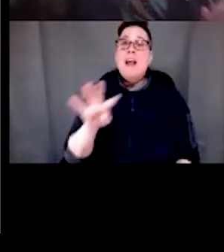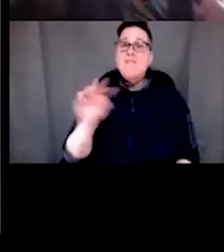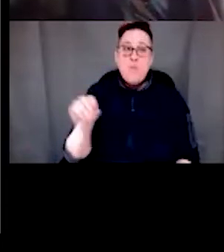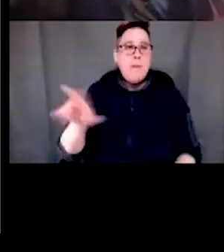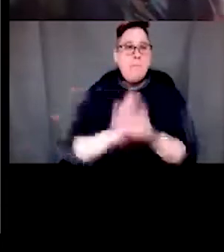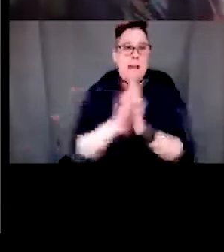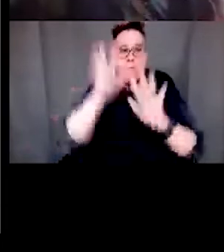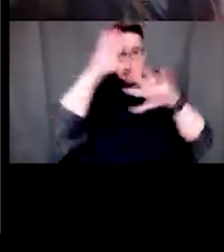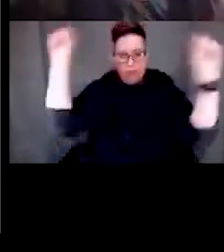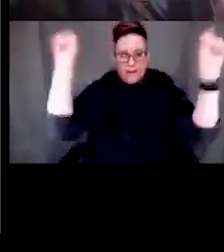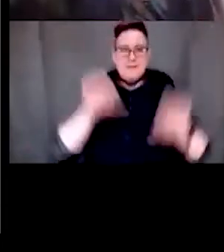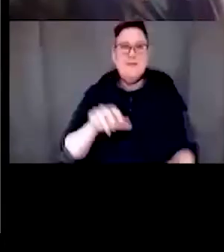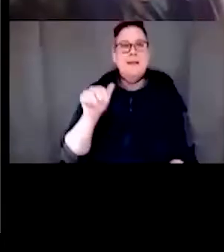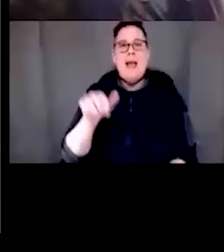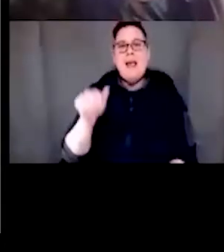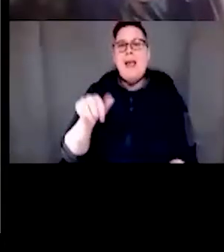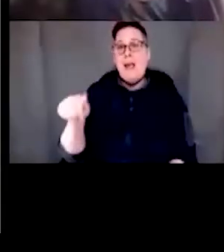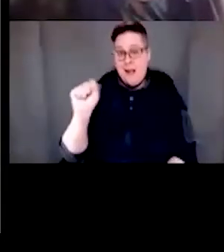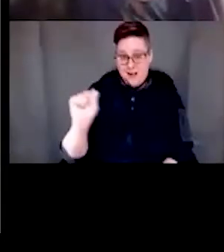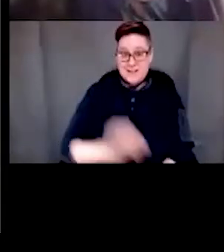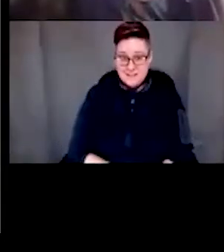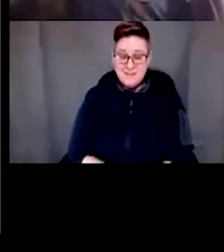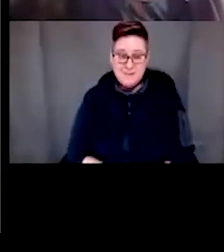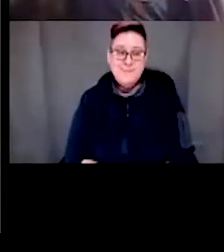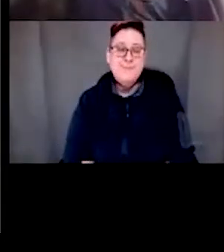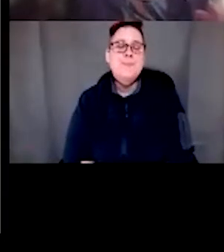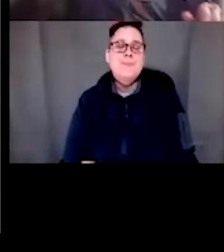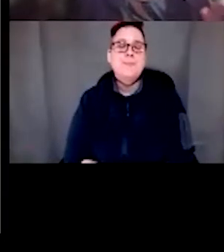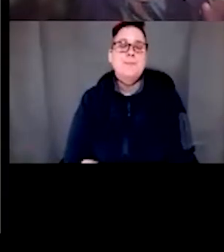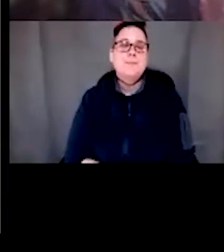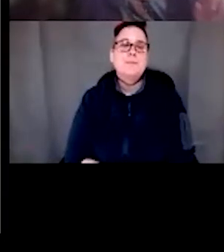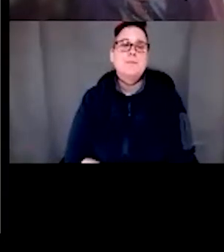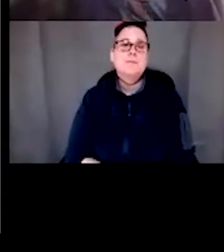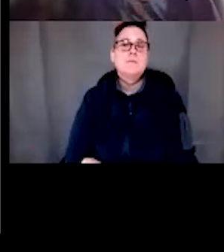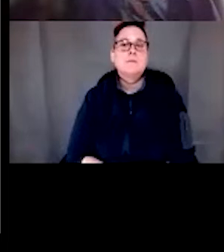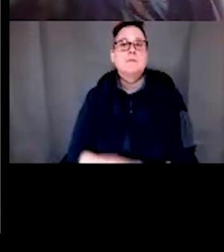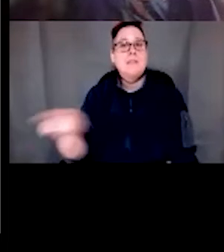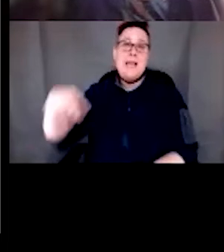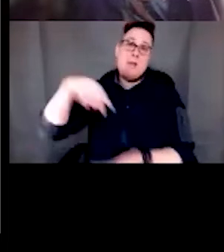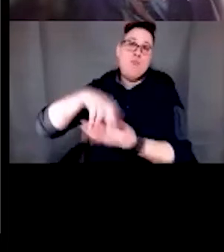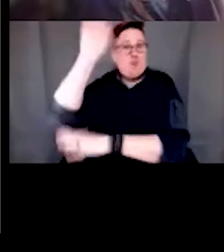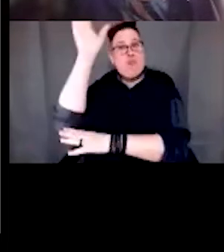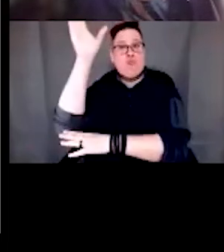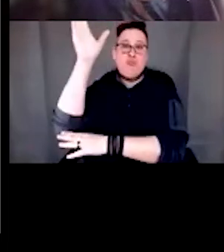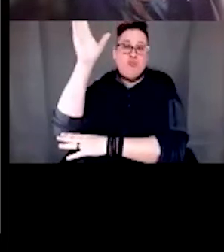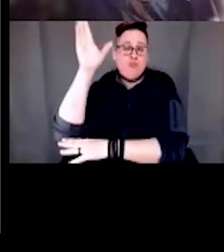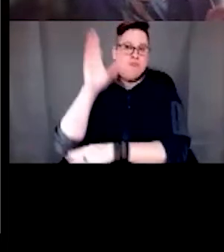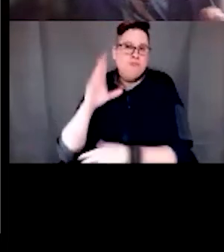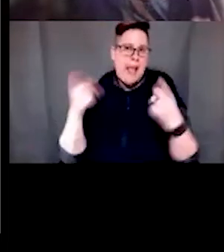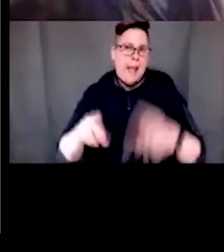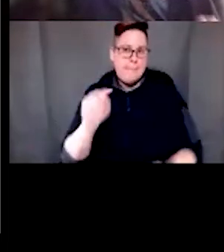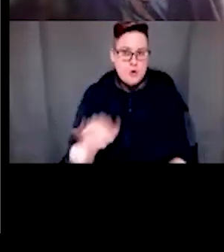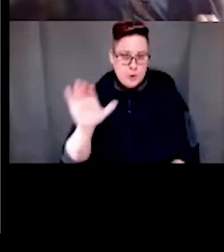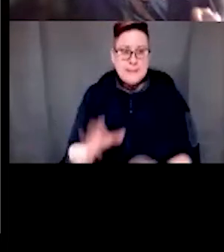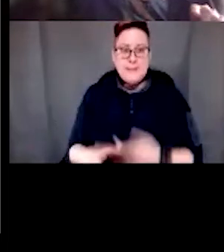the president of the American Association for the Advancement of Science. And in his address in New York City, he said,